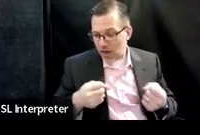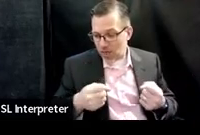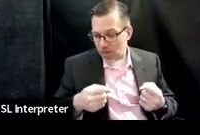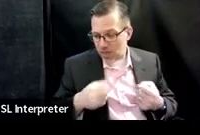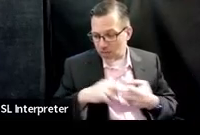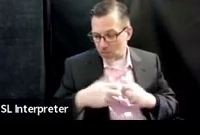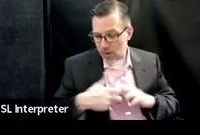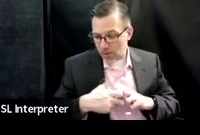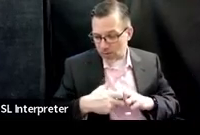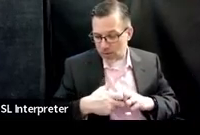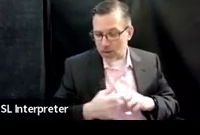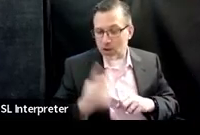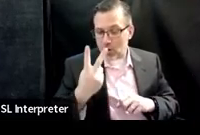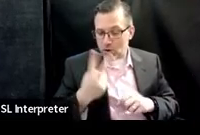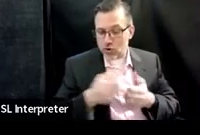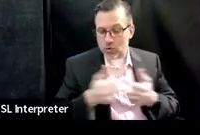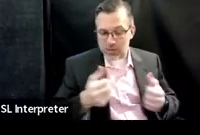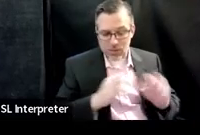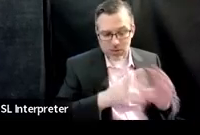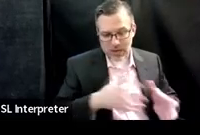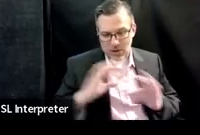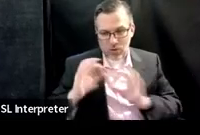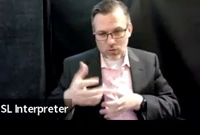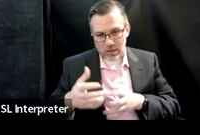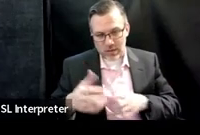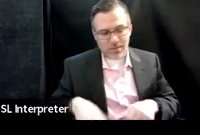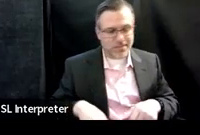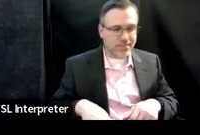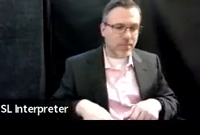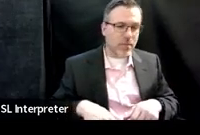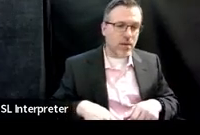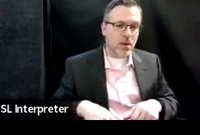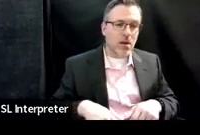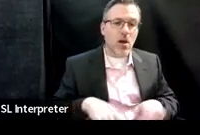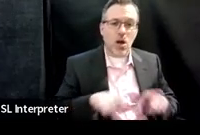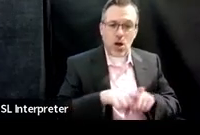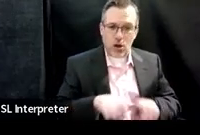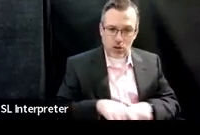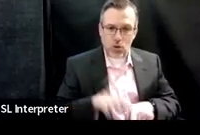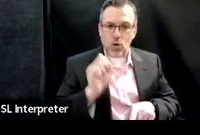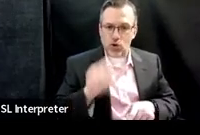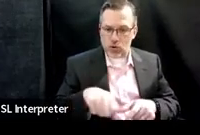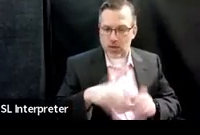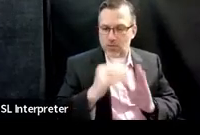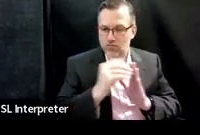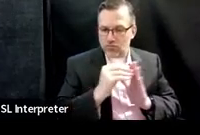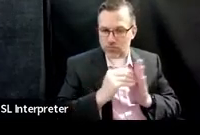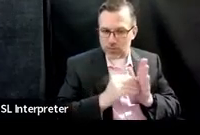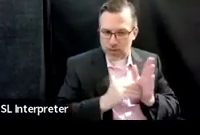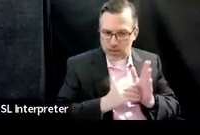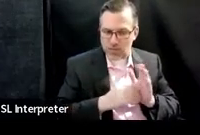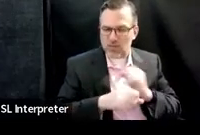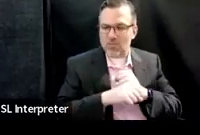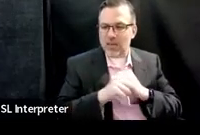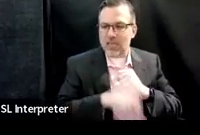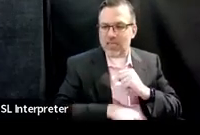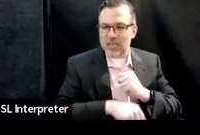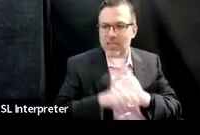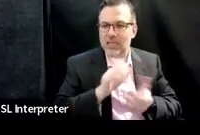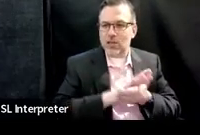those two separate categories. You could also document the need for extended school year services